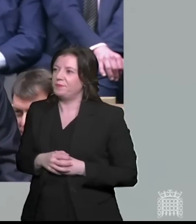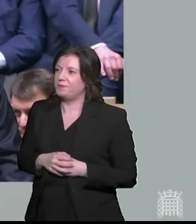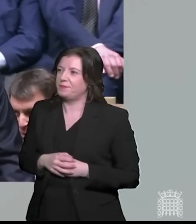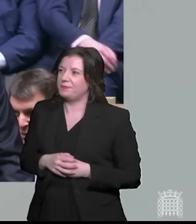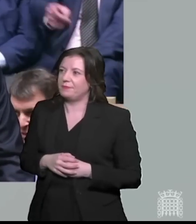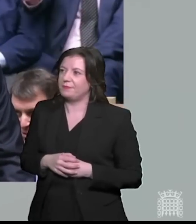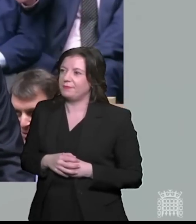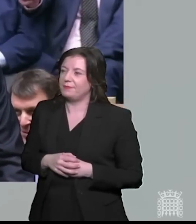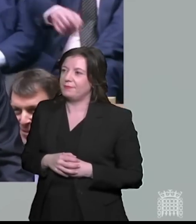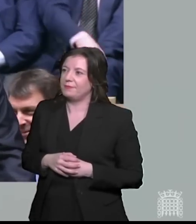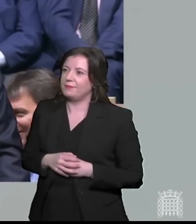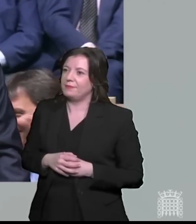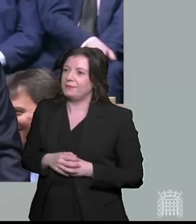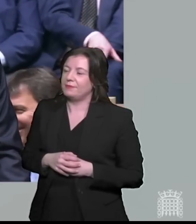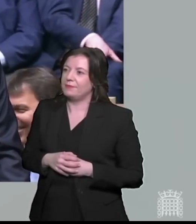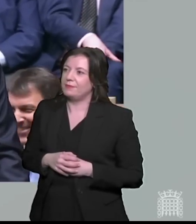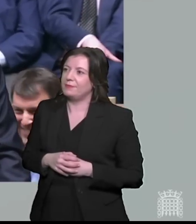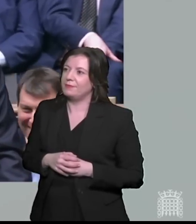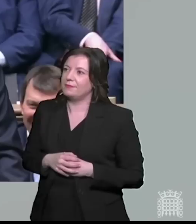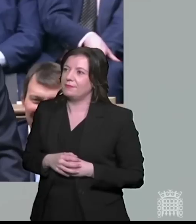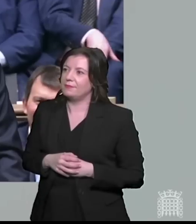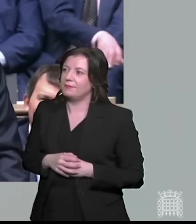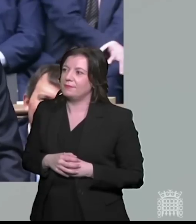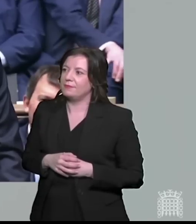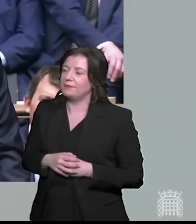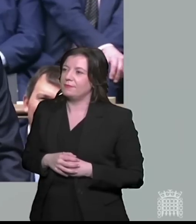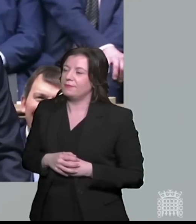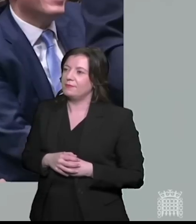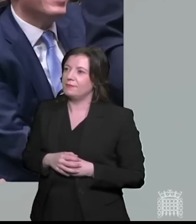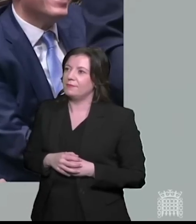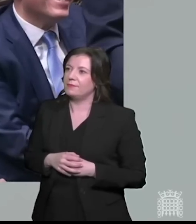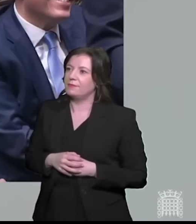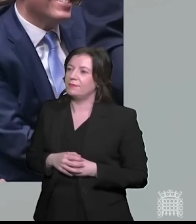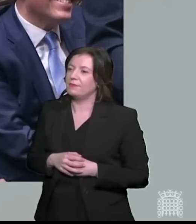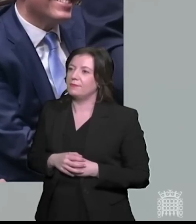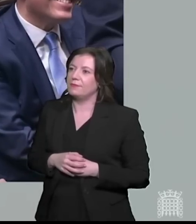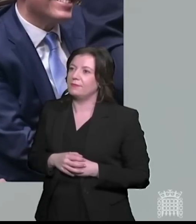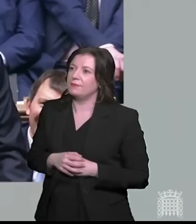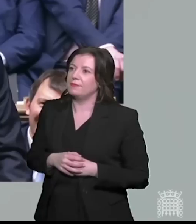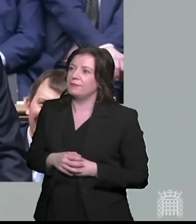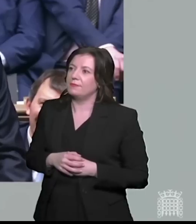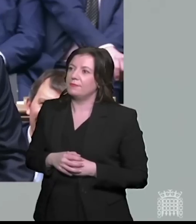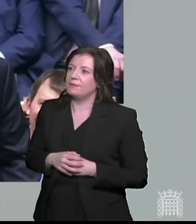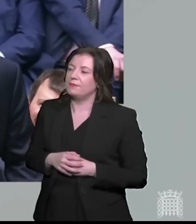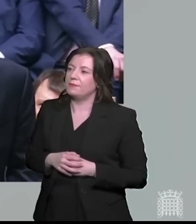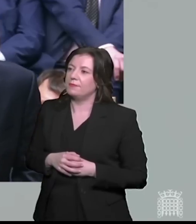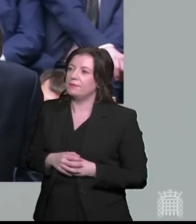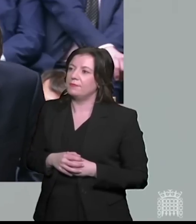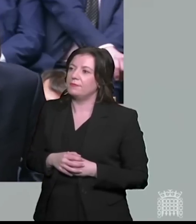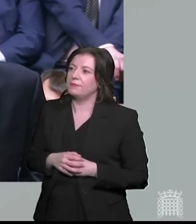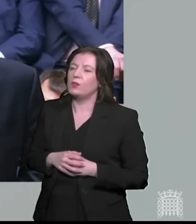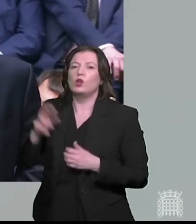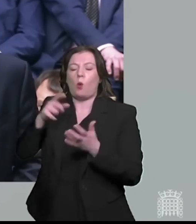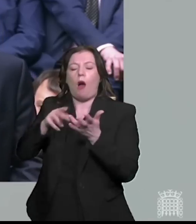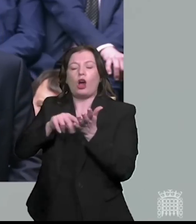And finally, Madam Deputy Speaker, I've heard the representations from the honourable member for